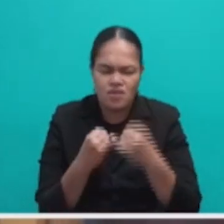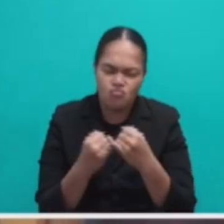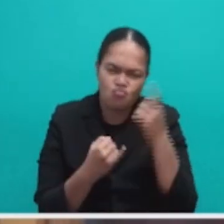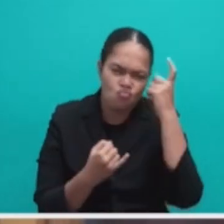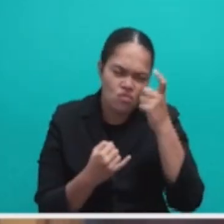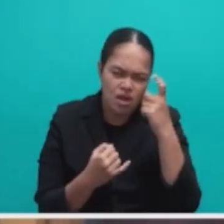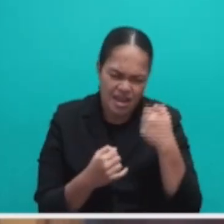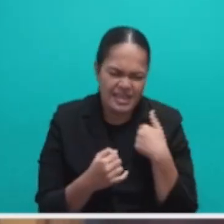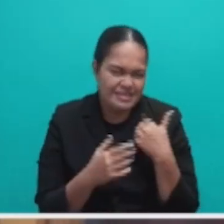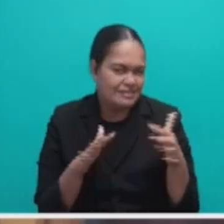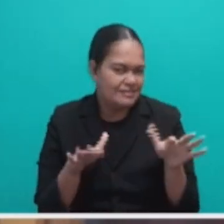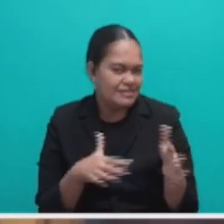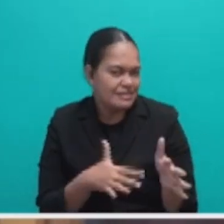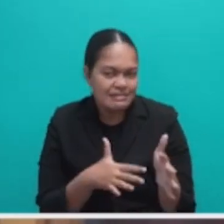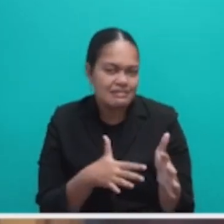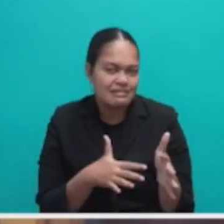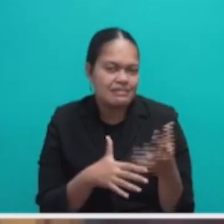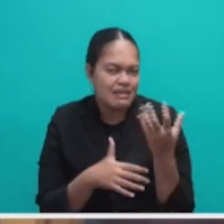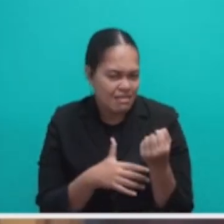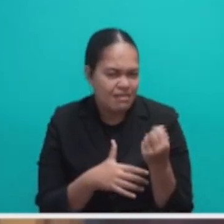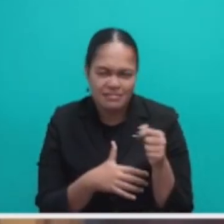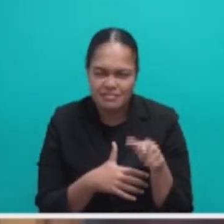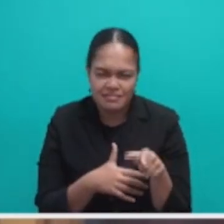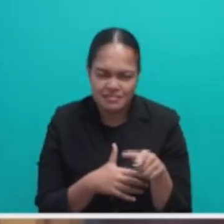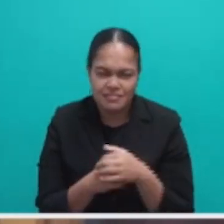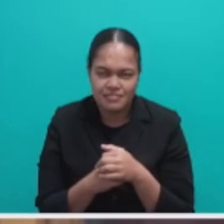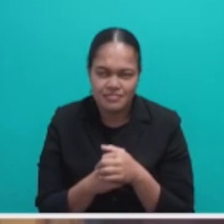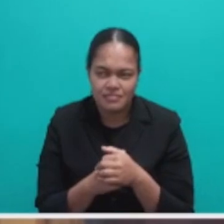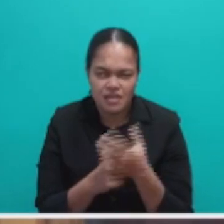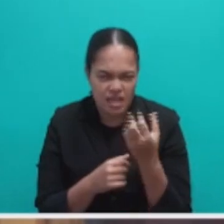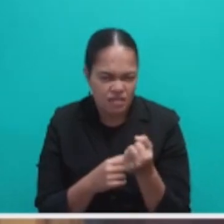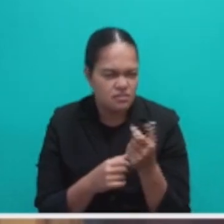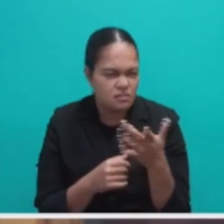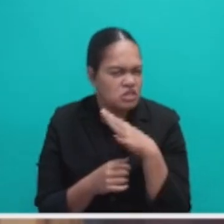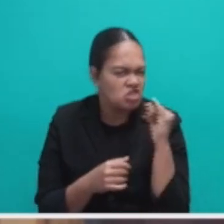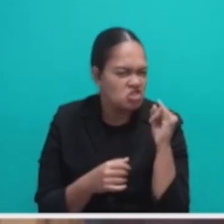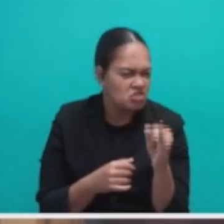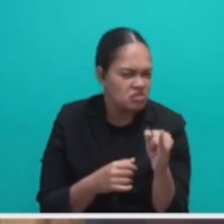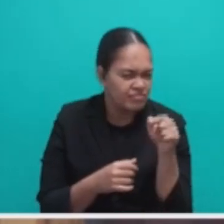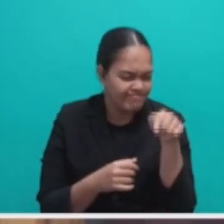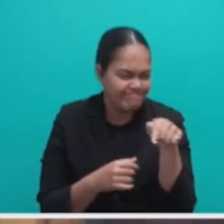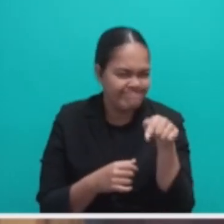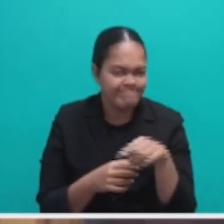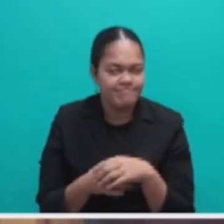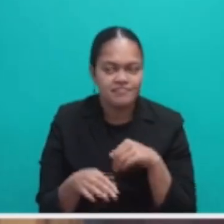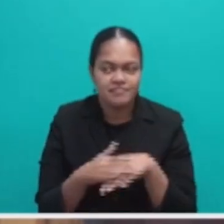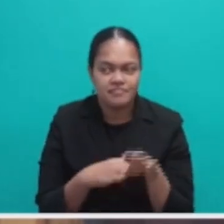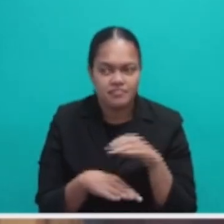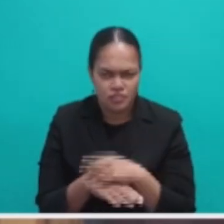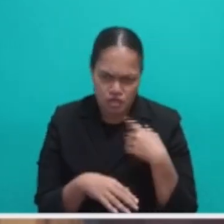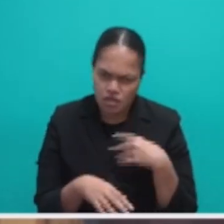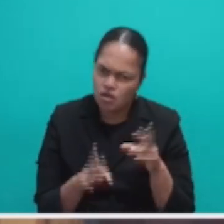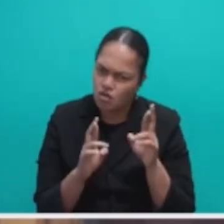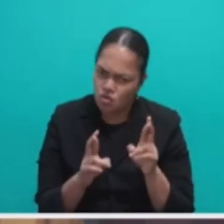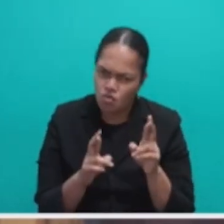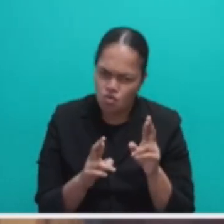Speaker, sir, that there is a rot that is setting in the police force, and I sincerely hope that I